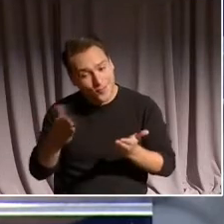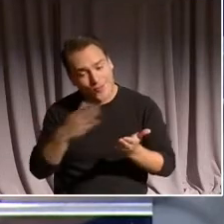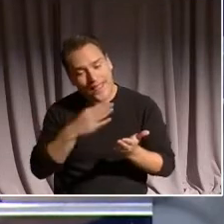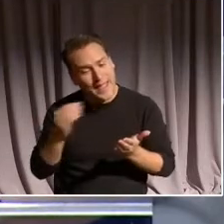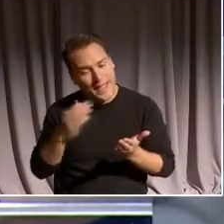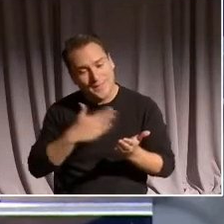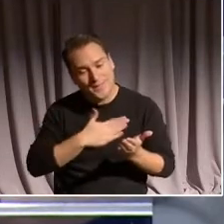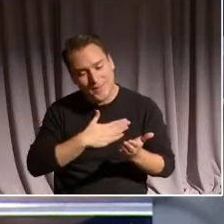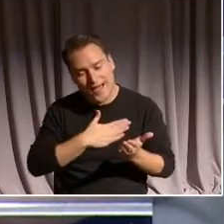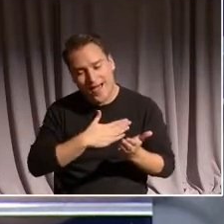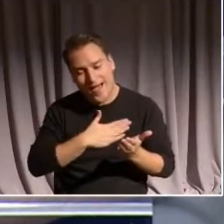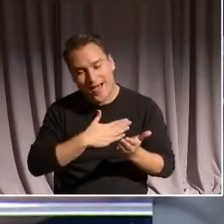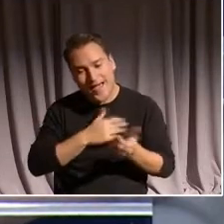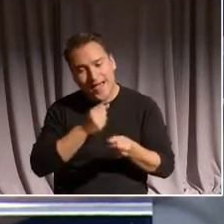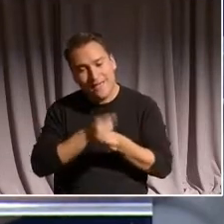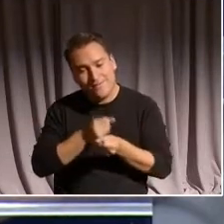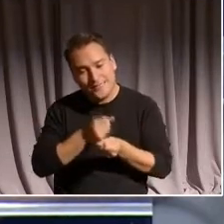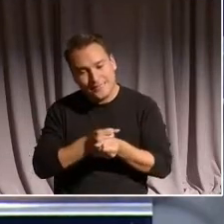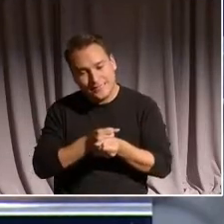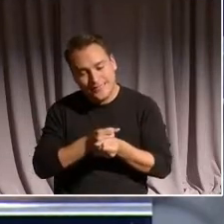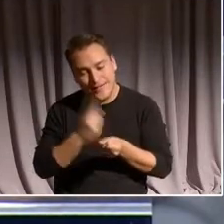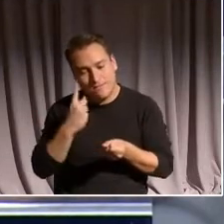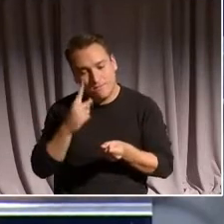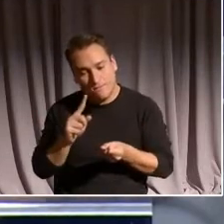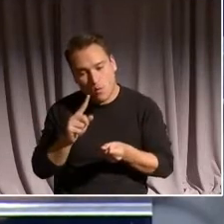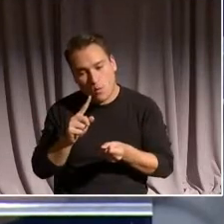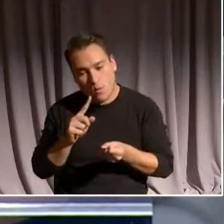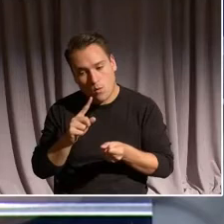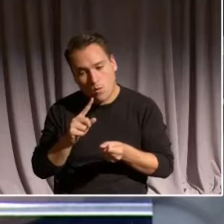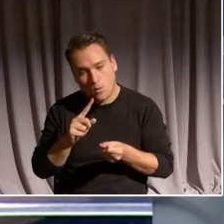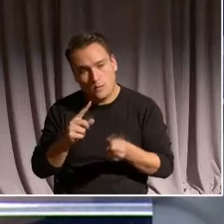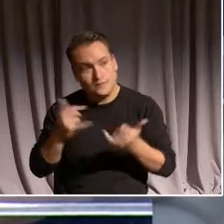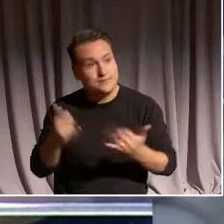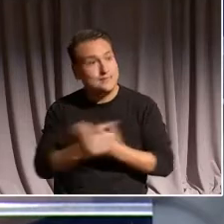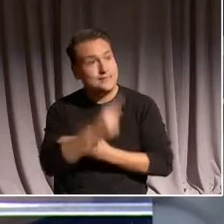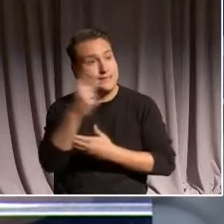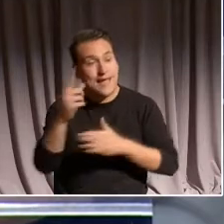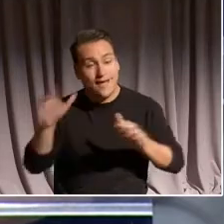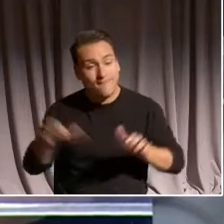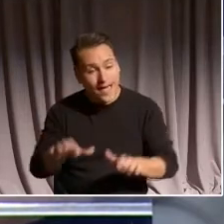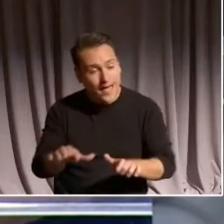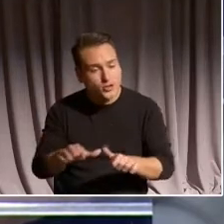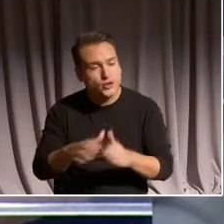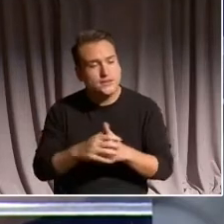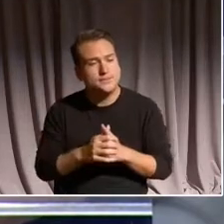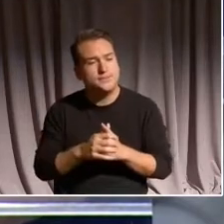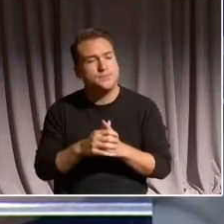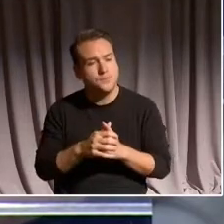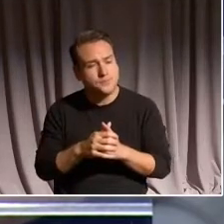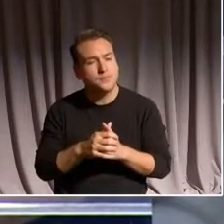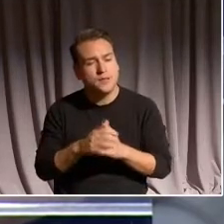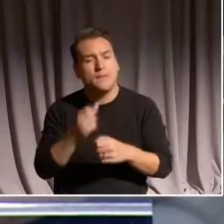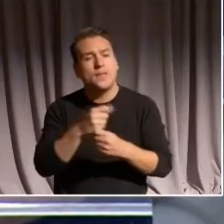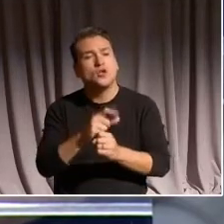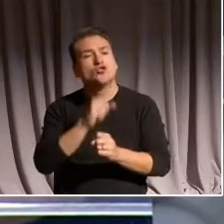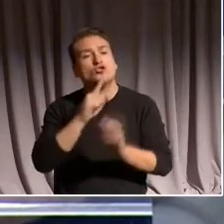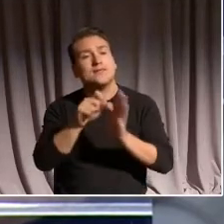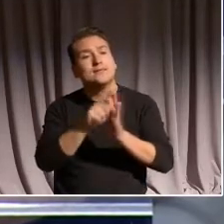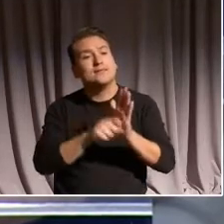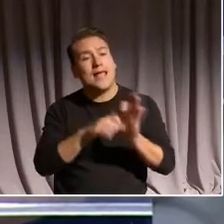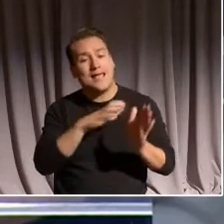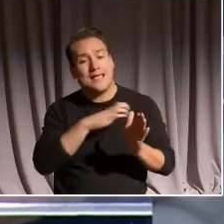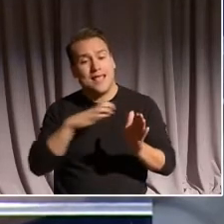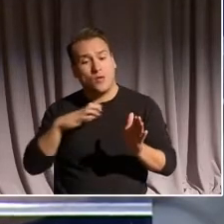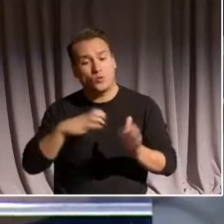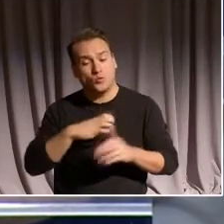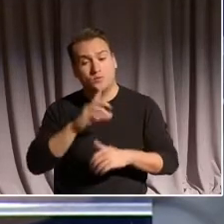my advocacy for this day of action and change is that the State Council on Developmental Disabilities